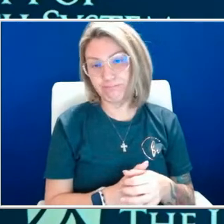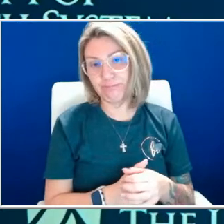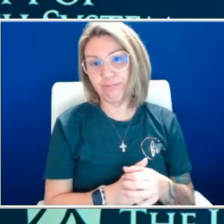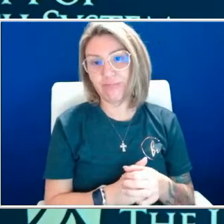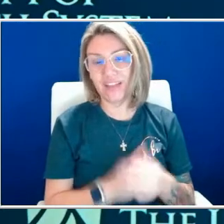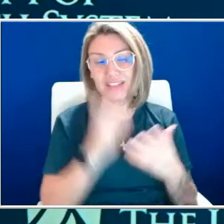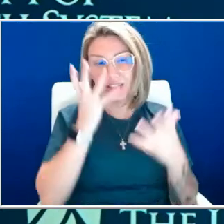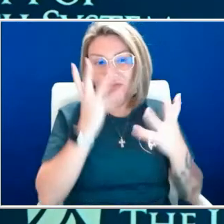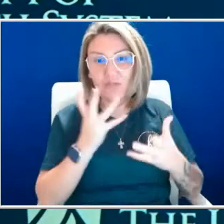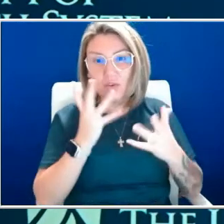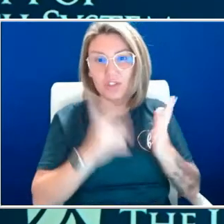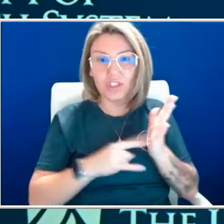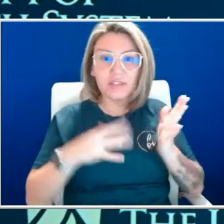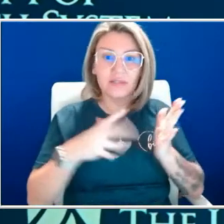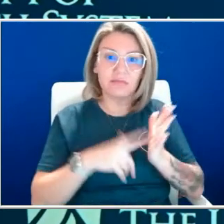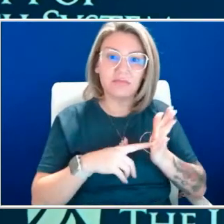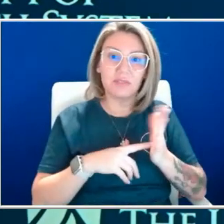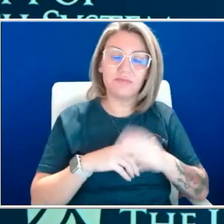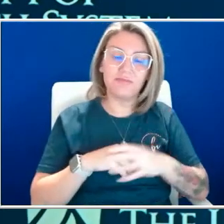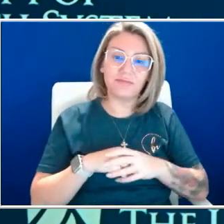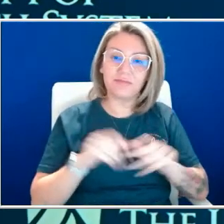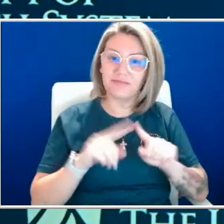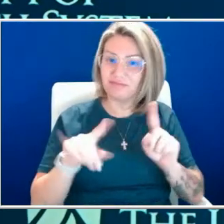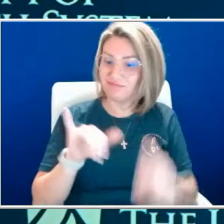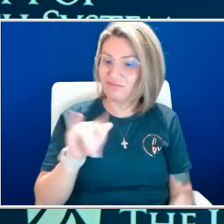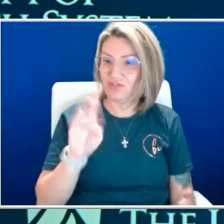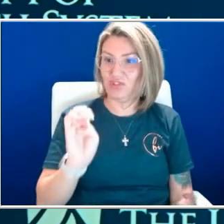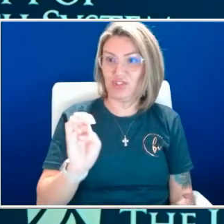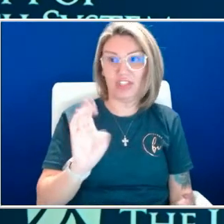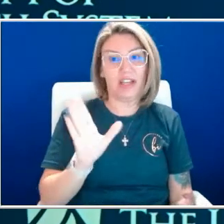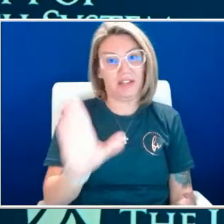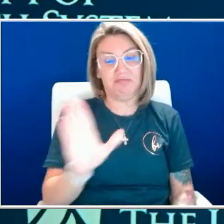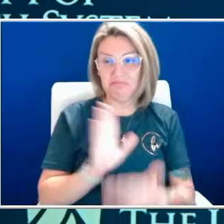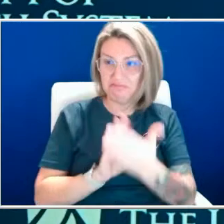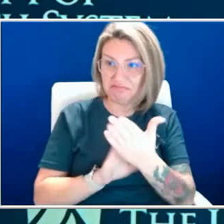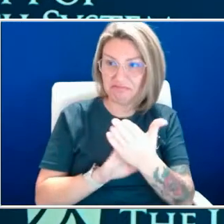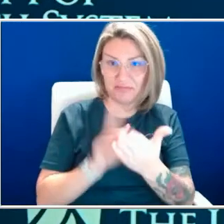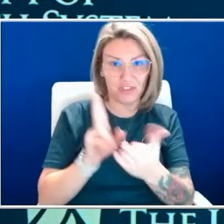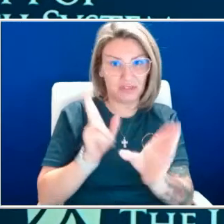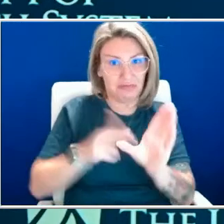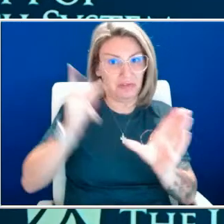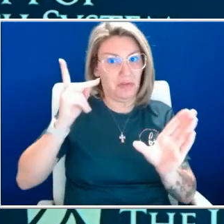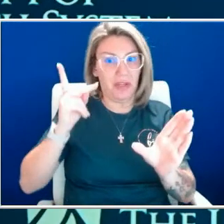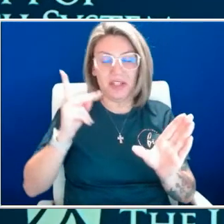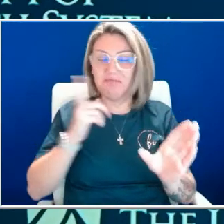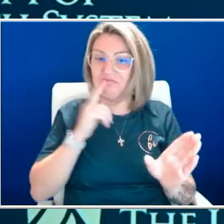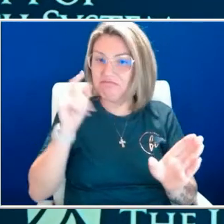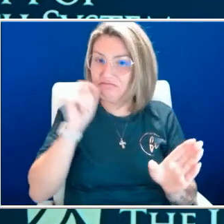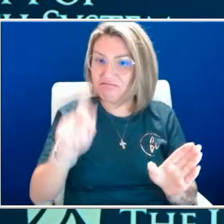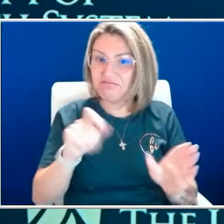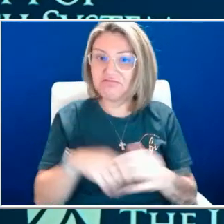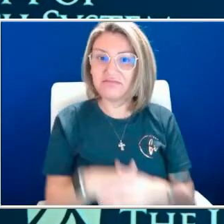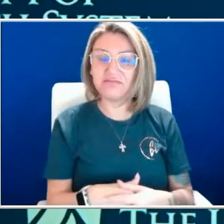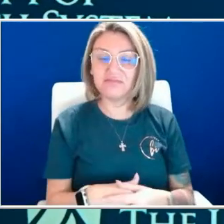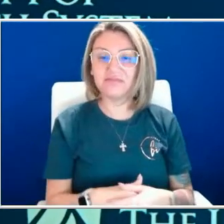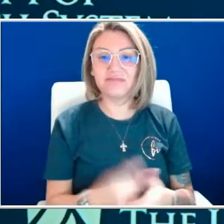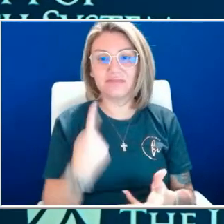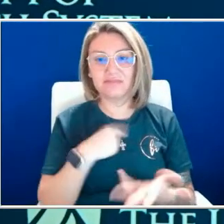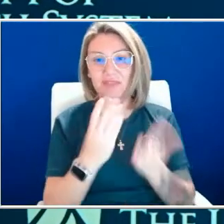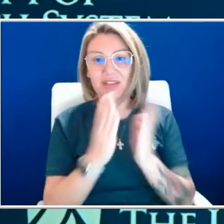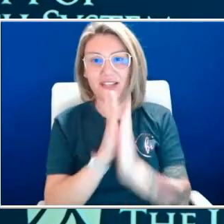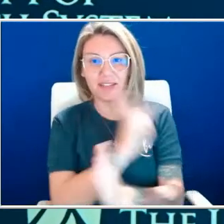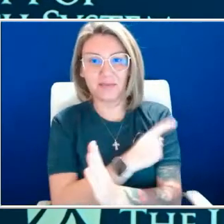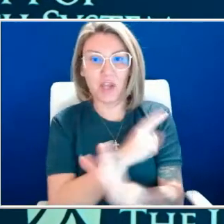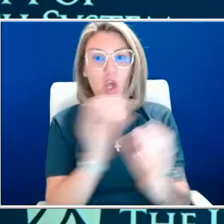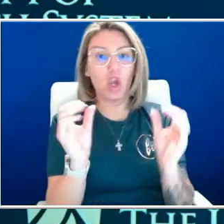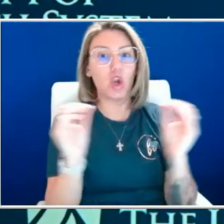sometimes, but Jackie's credit, she quit cold turkey, and what we ask our patients to do is no nicotine products at all.